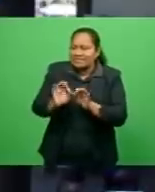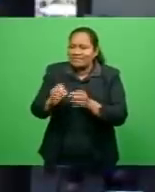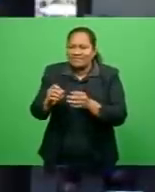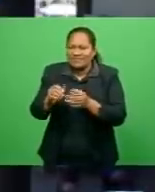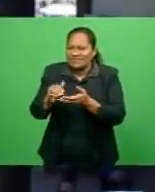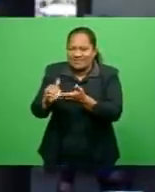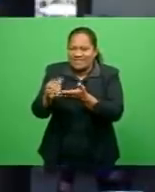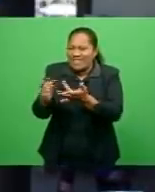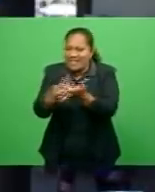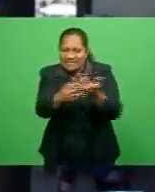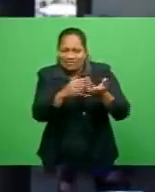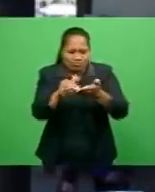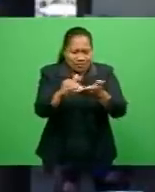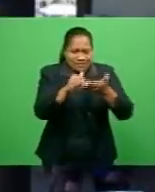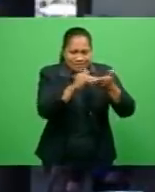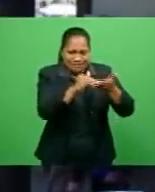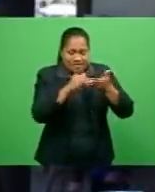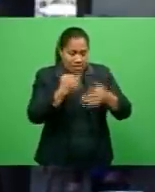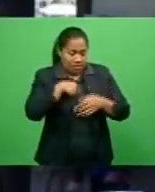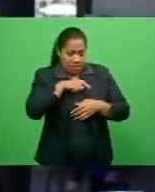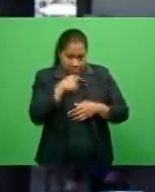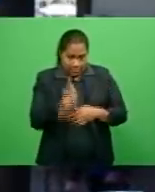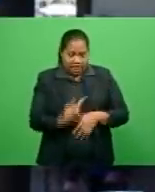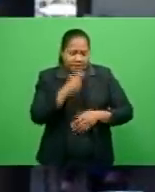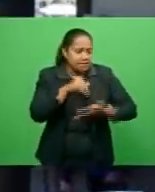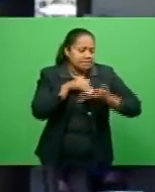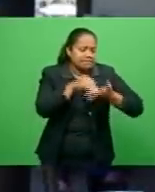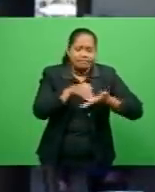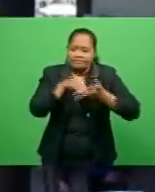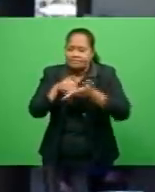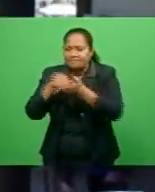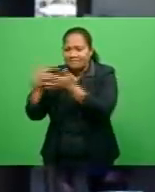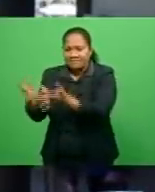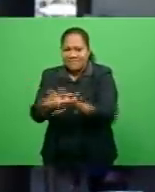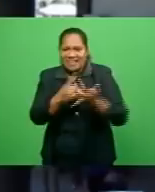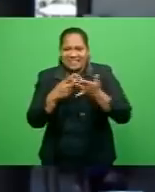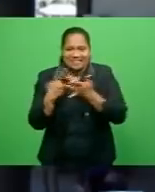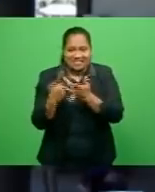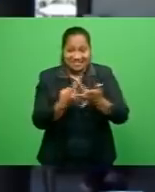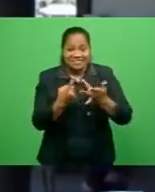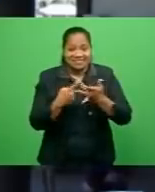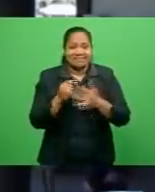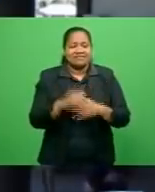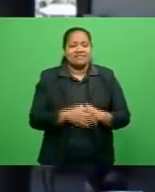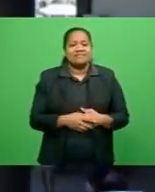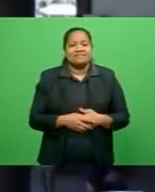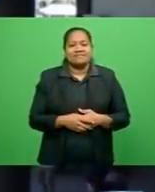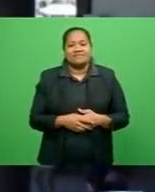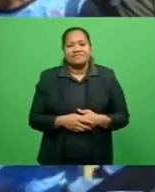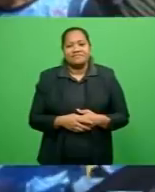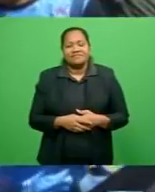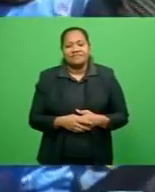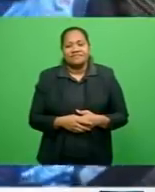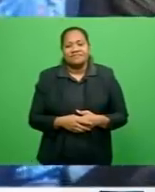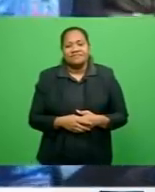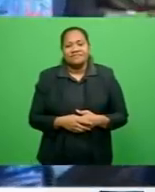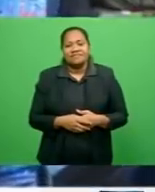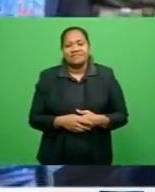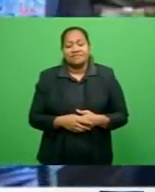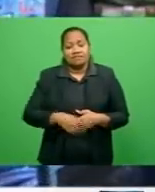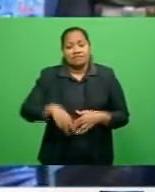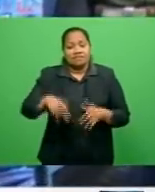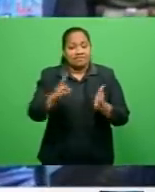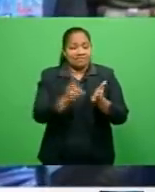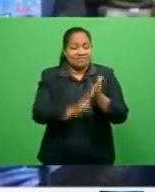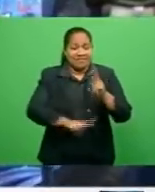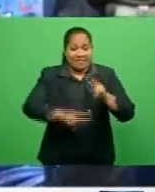we ourselves can help others get through this day with the minimum of trouble. National Federation